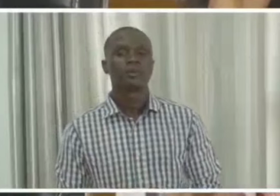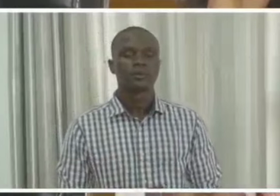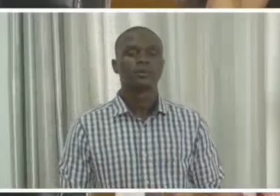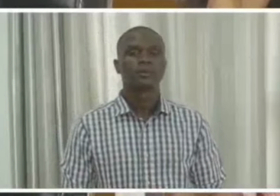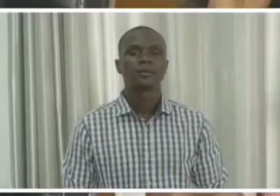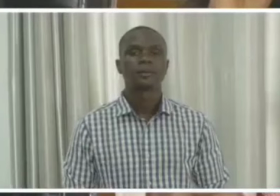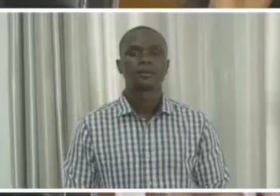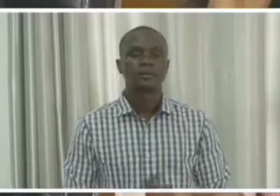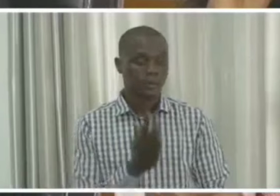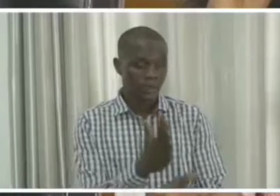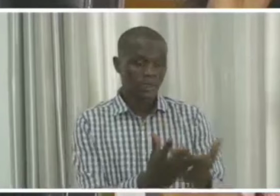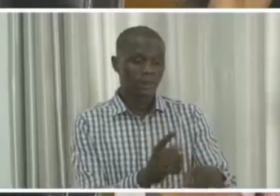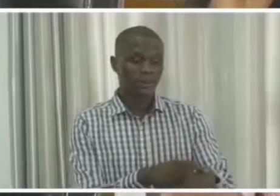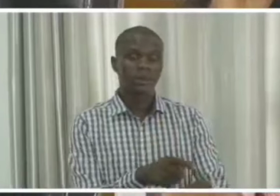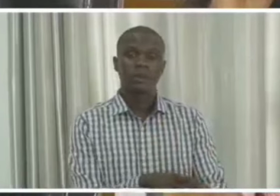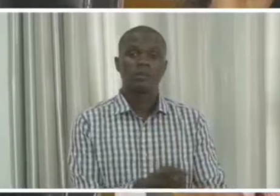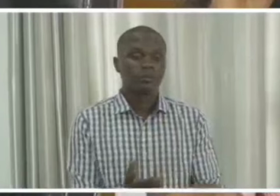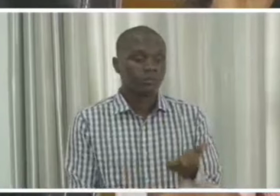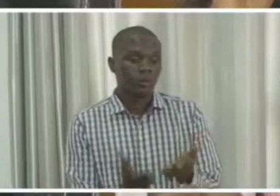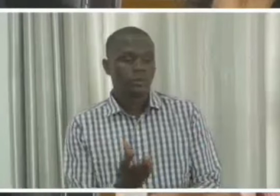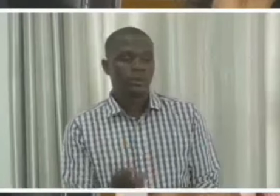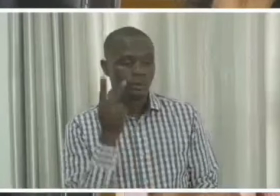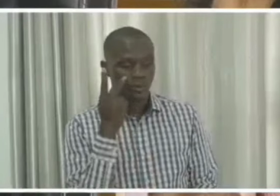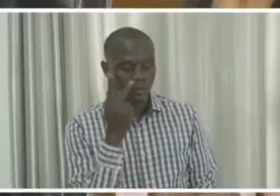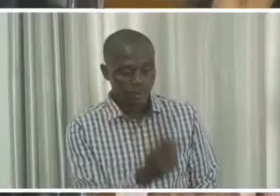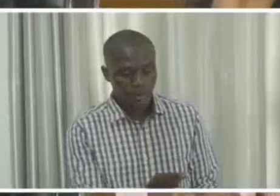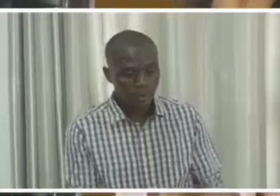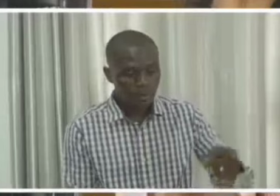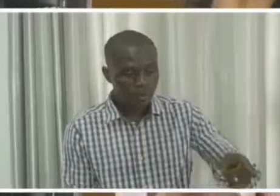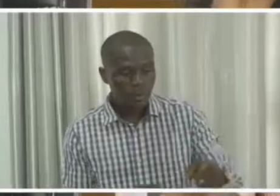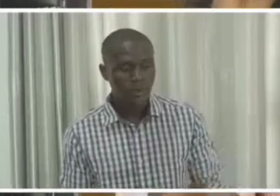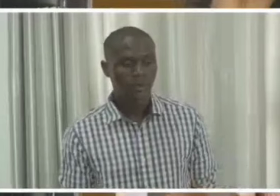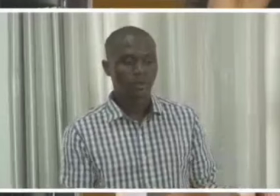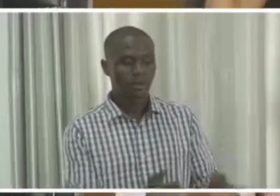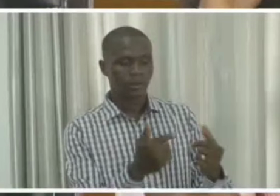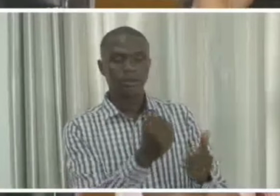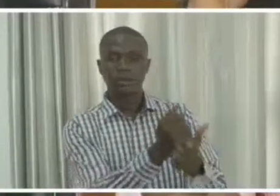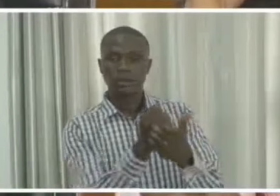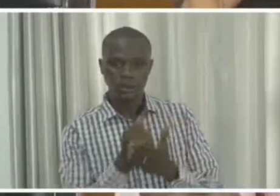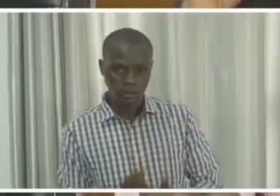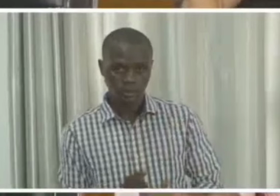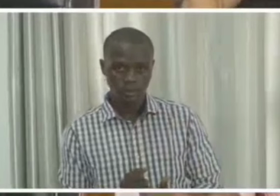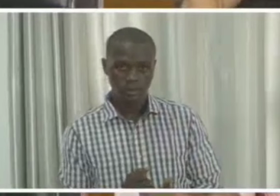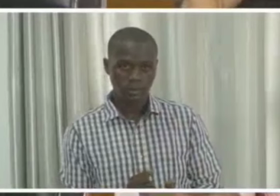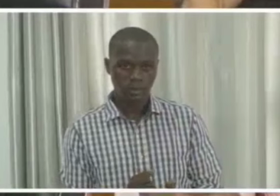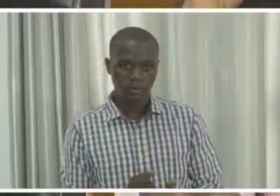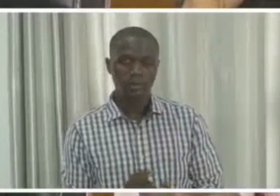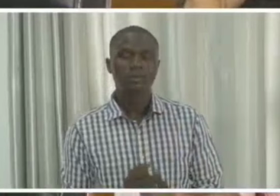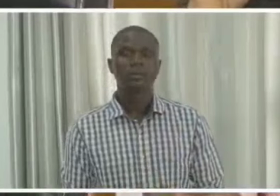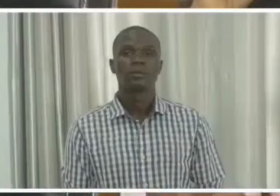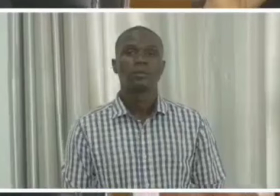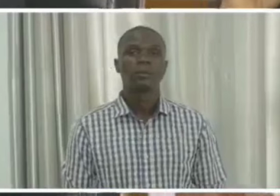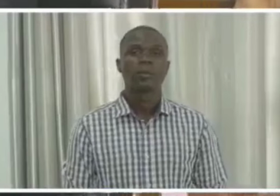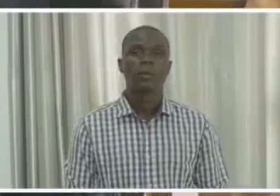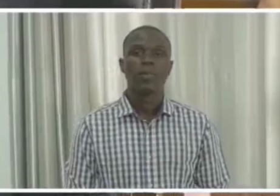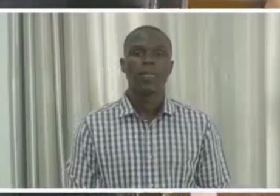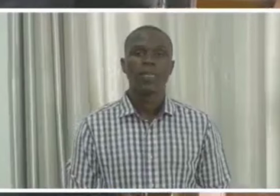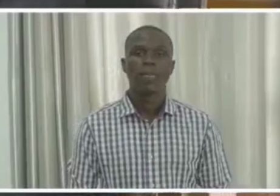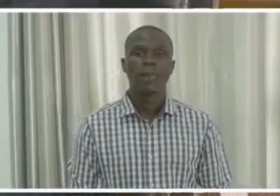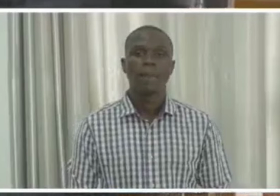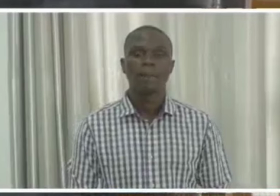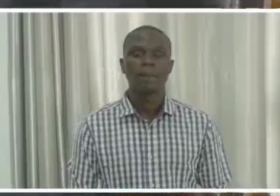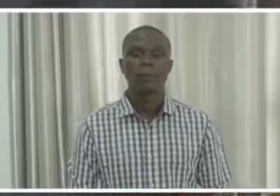ways. So then technical assistance. We're possibly happy for do something. So Minister, sorry for interrupt. I want